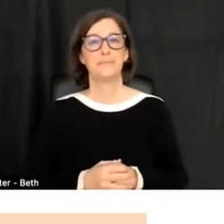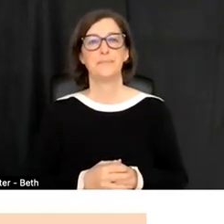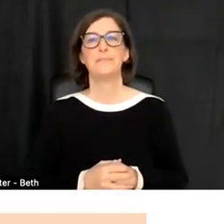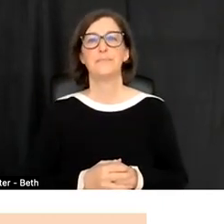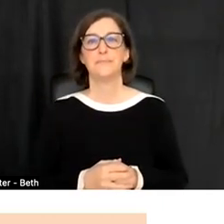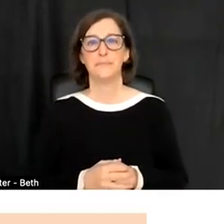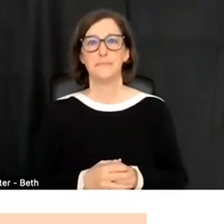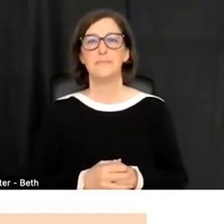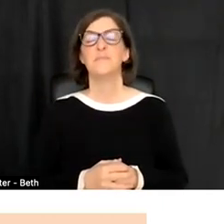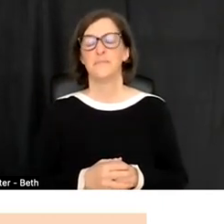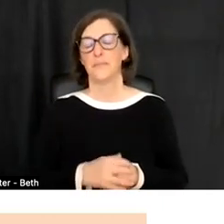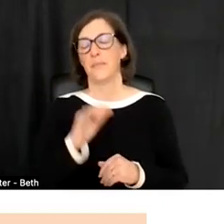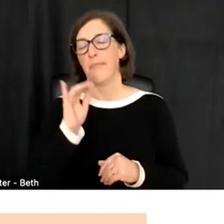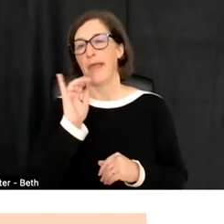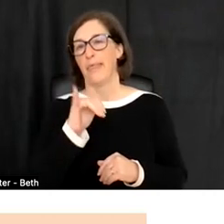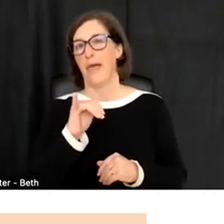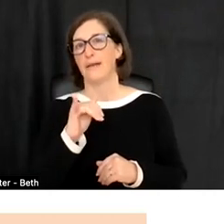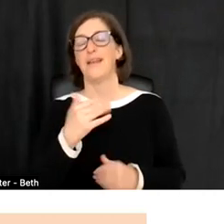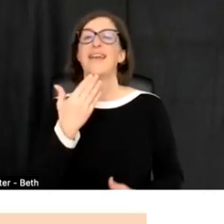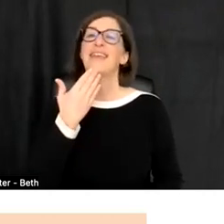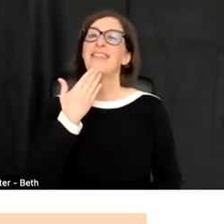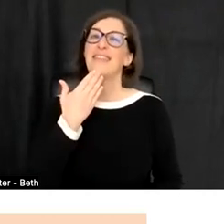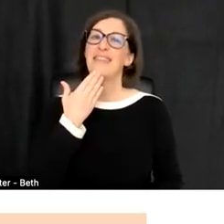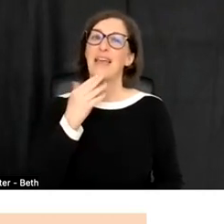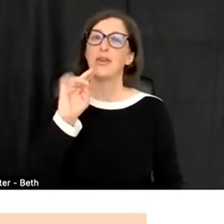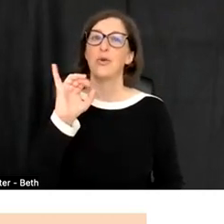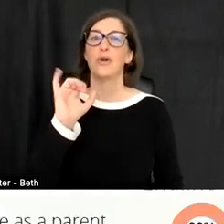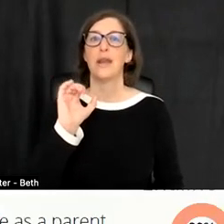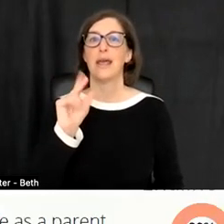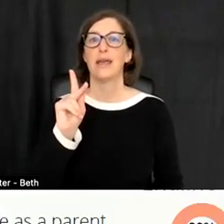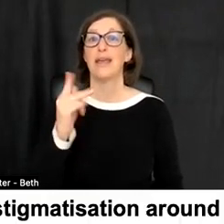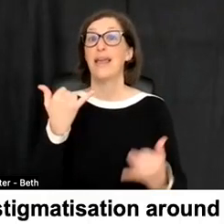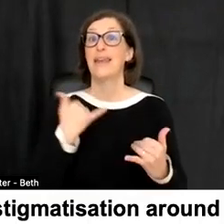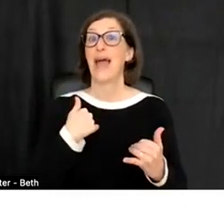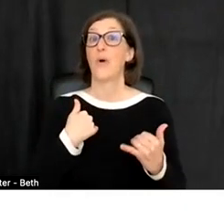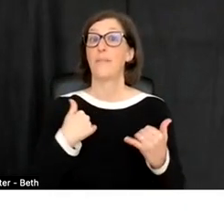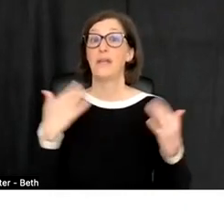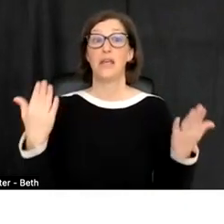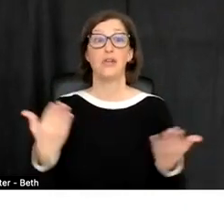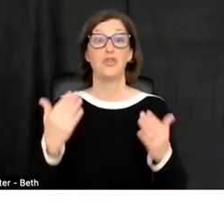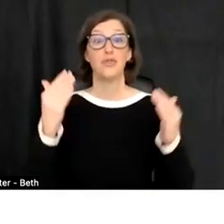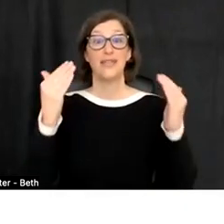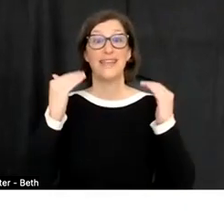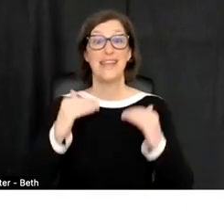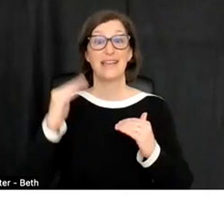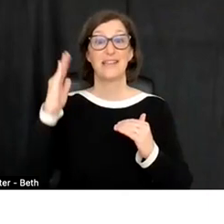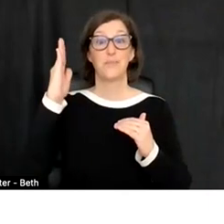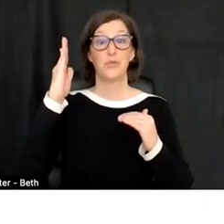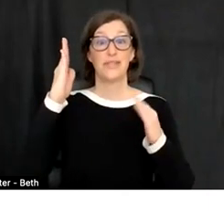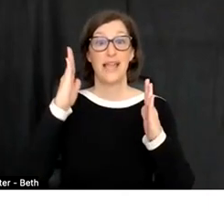Okay, we will do so. So thank you, Nick. I'm pleased to introduce our next